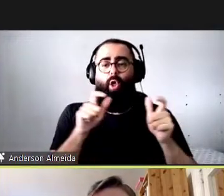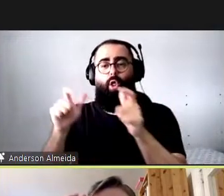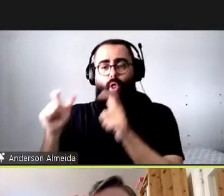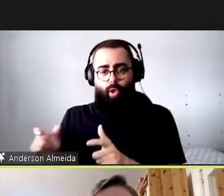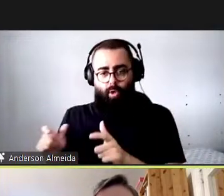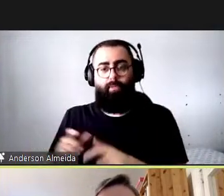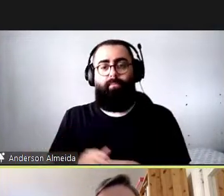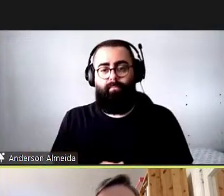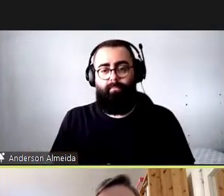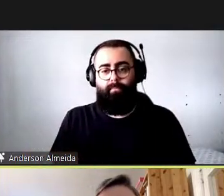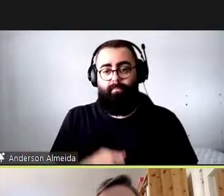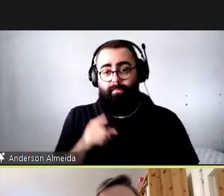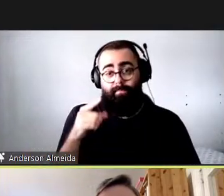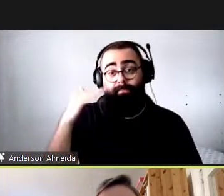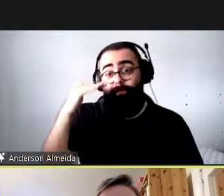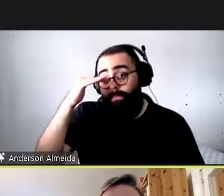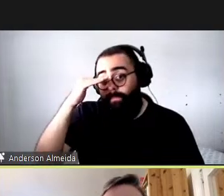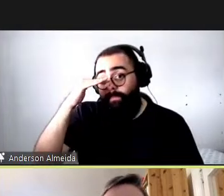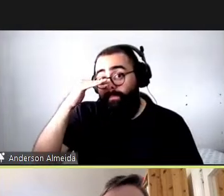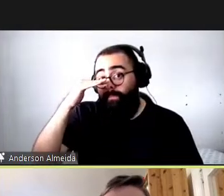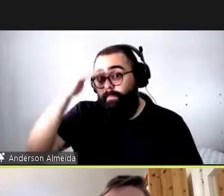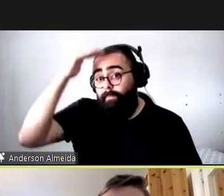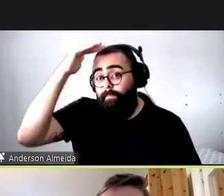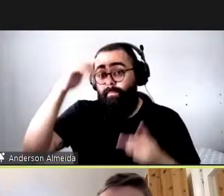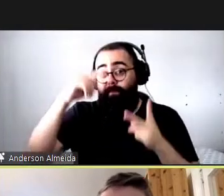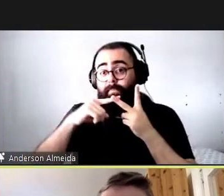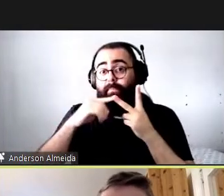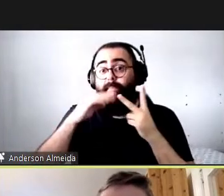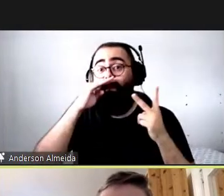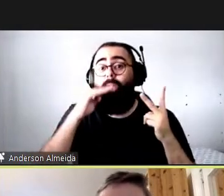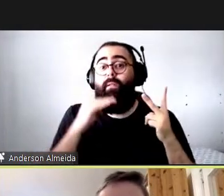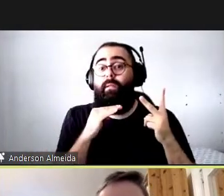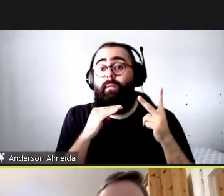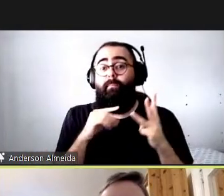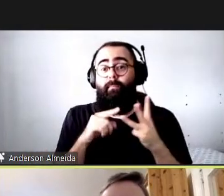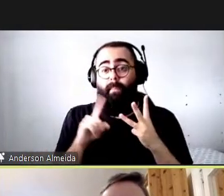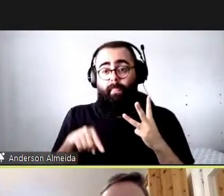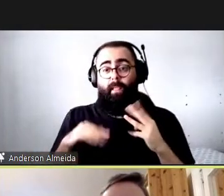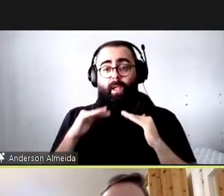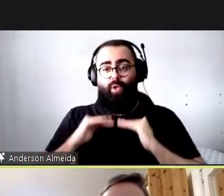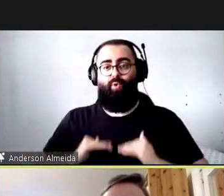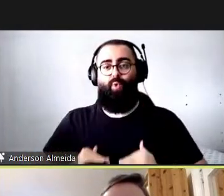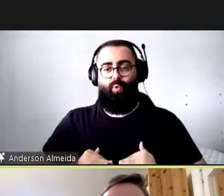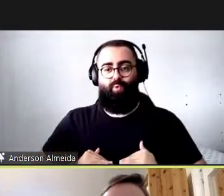the upper head, the chin, and the torso.